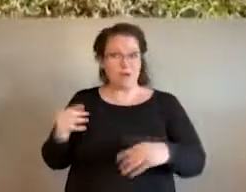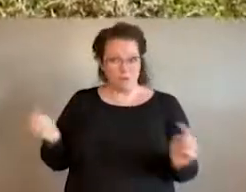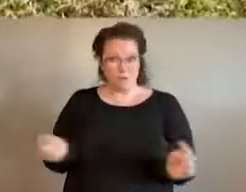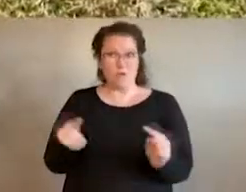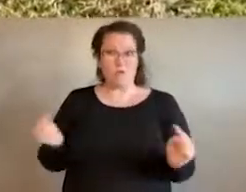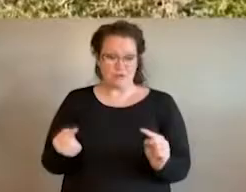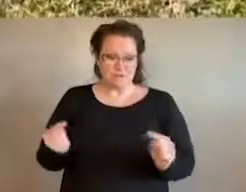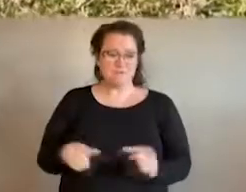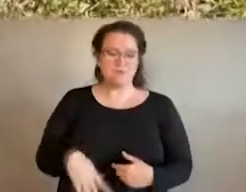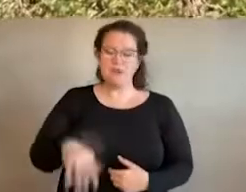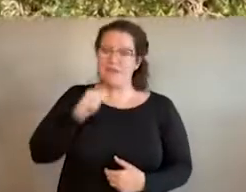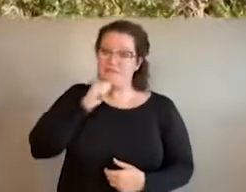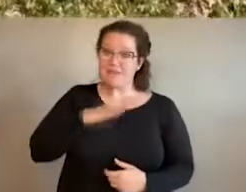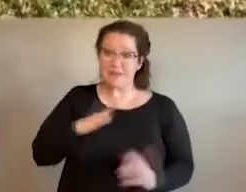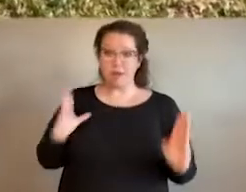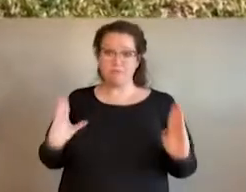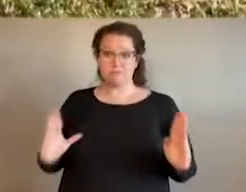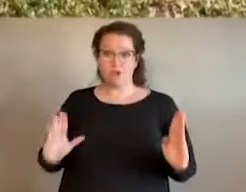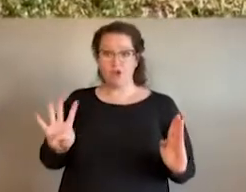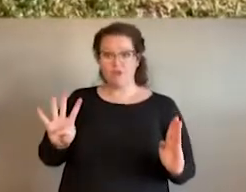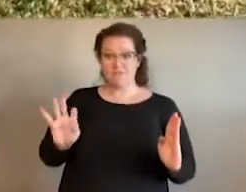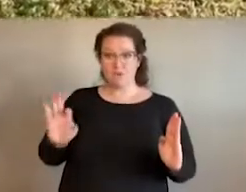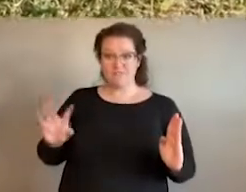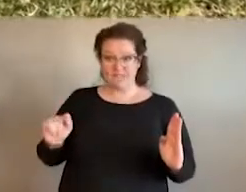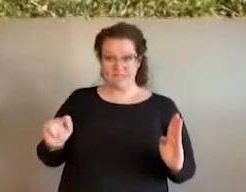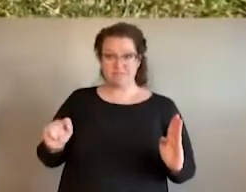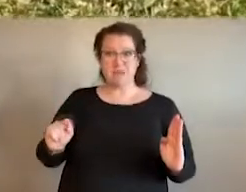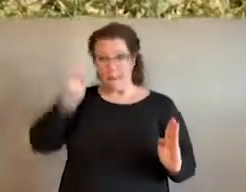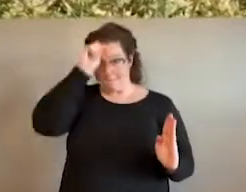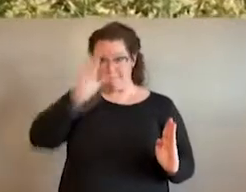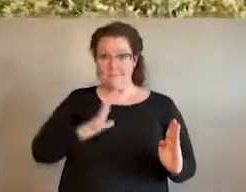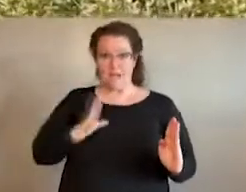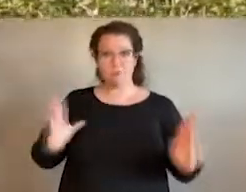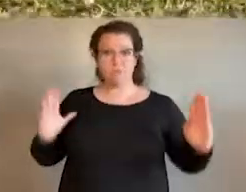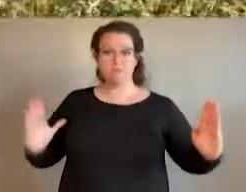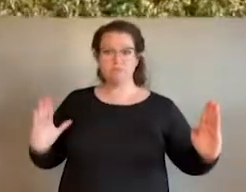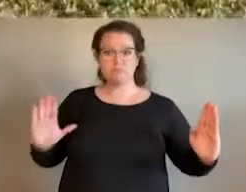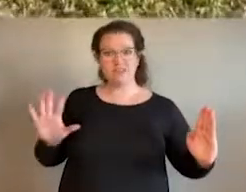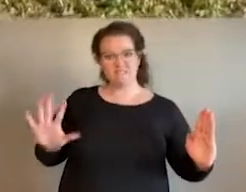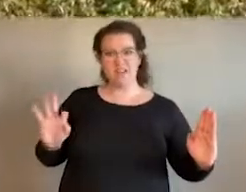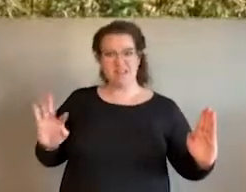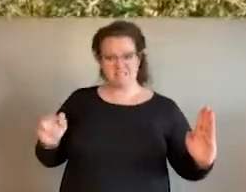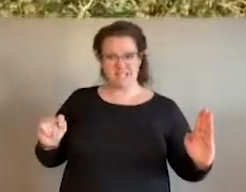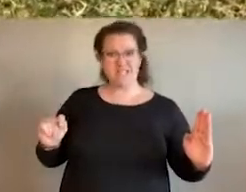The females normally get around 4 feet long. The males can get up to 5 feet long.